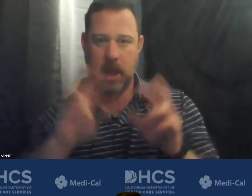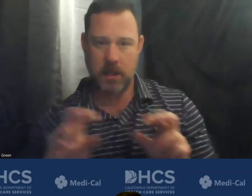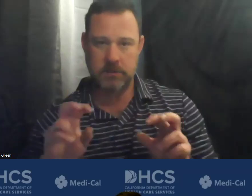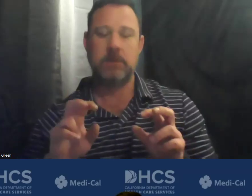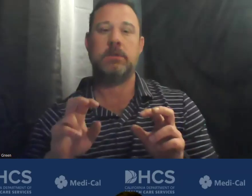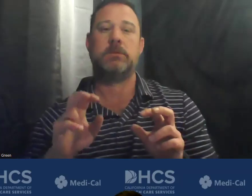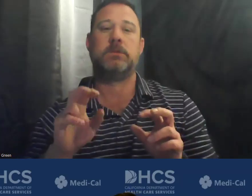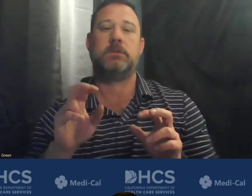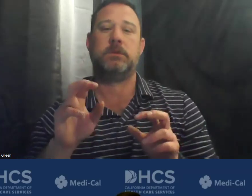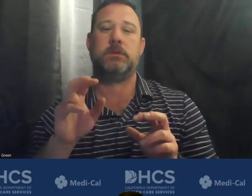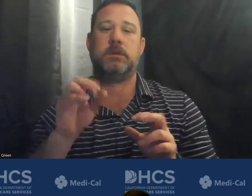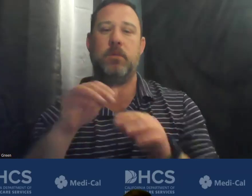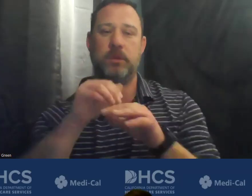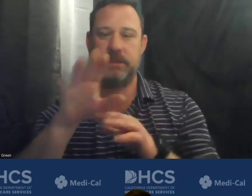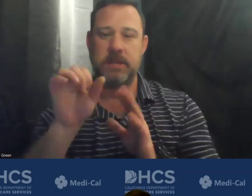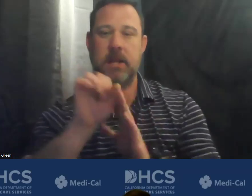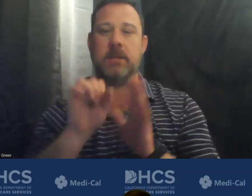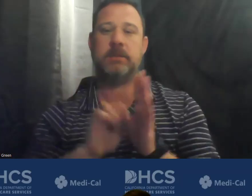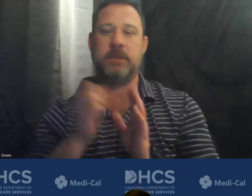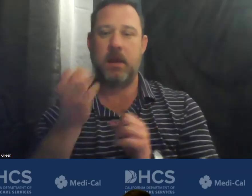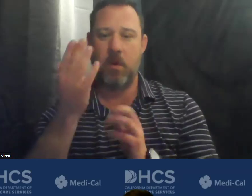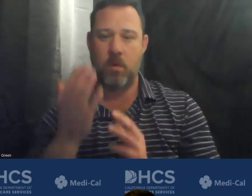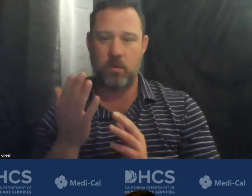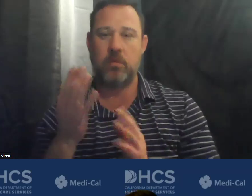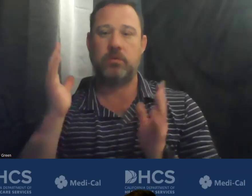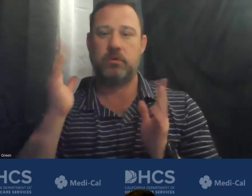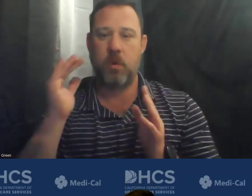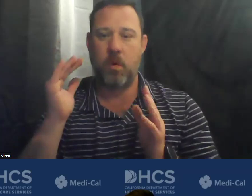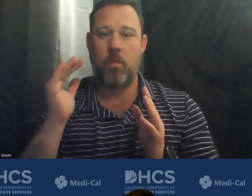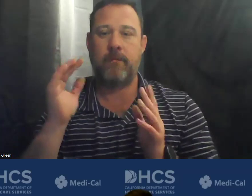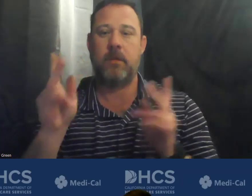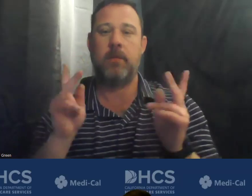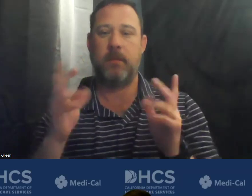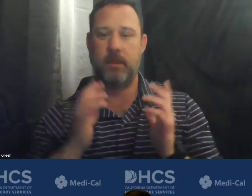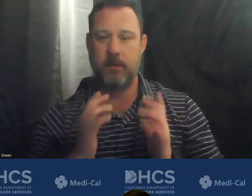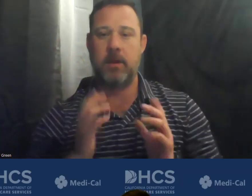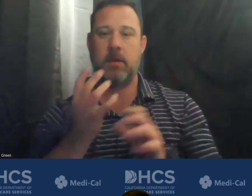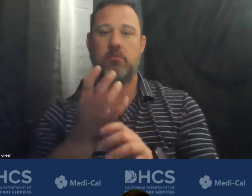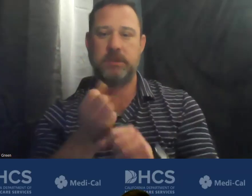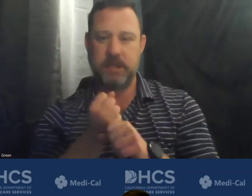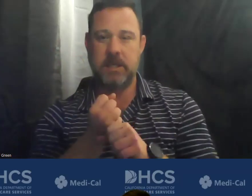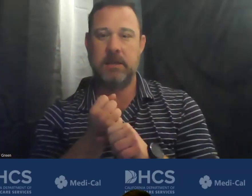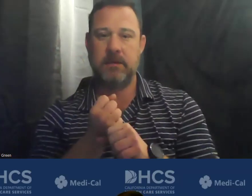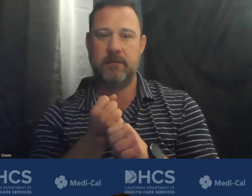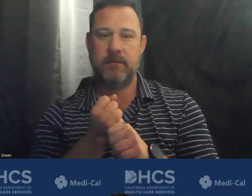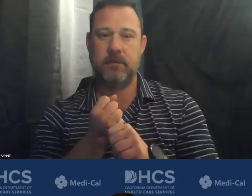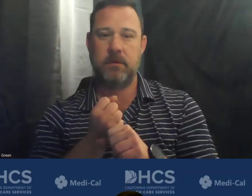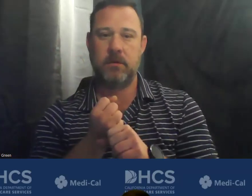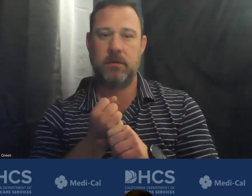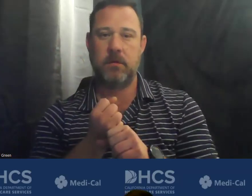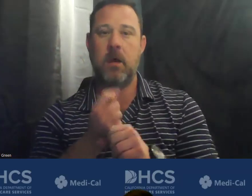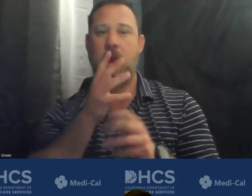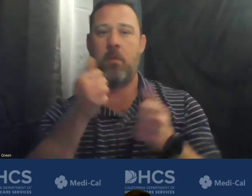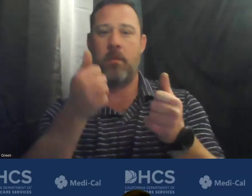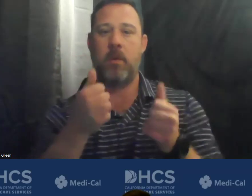so it was sent out to stakeholders. Hopefully folks on the committee received that, but I'll also post a link in